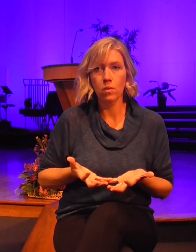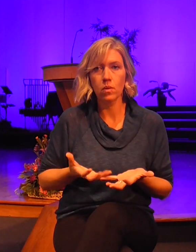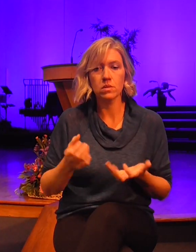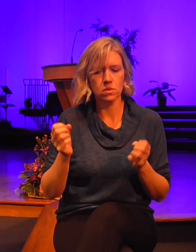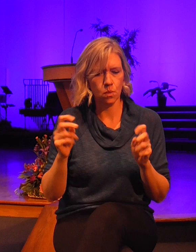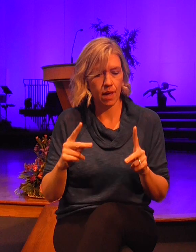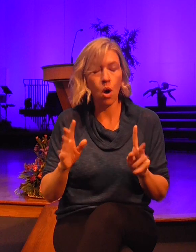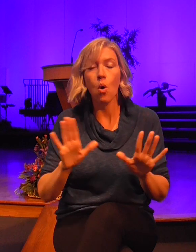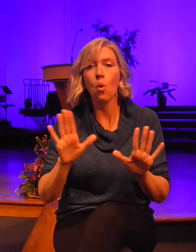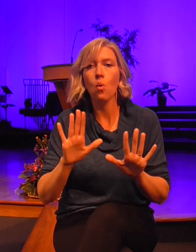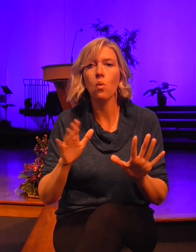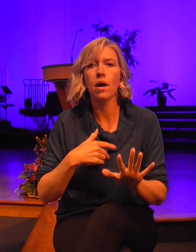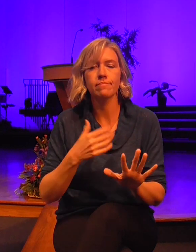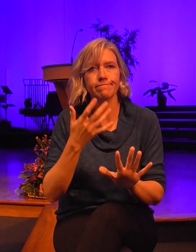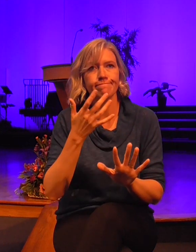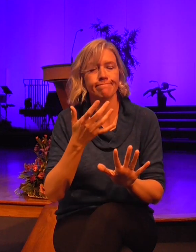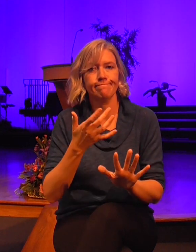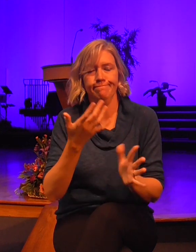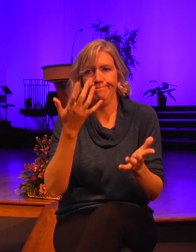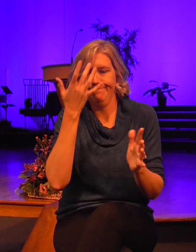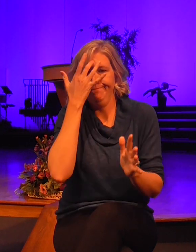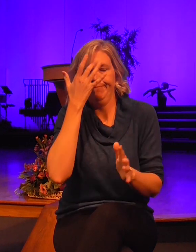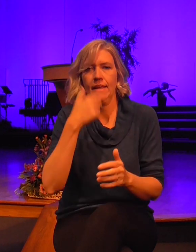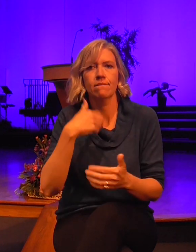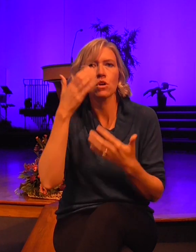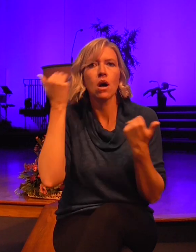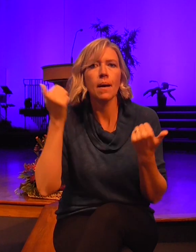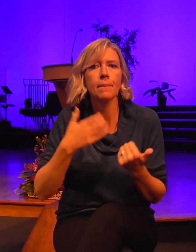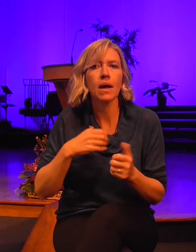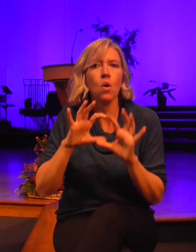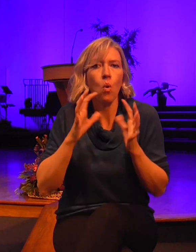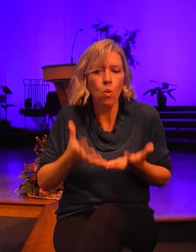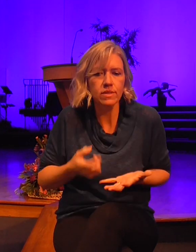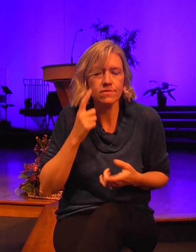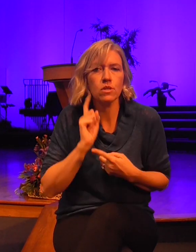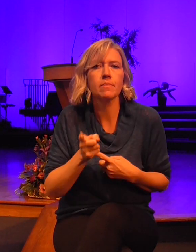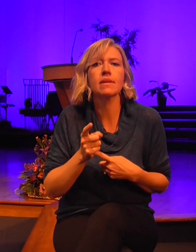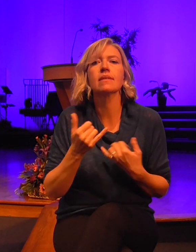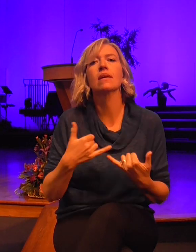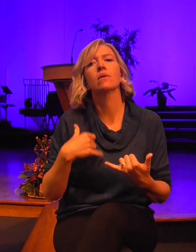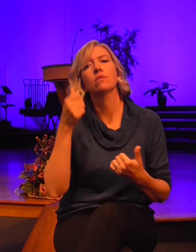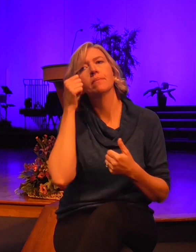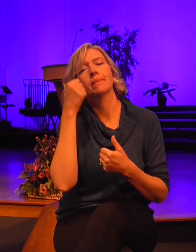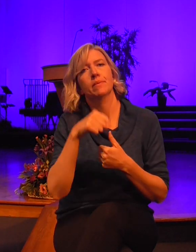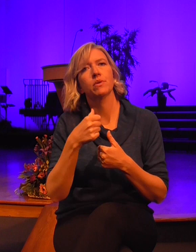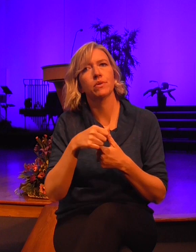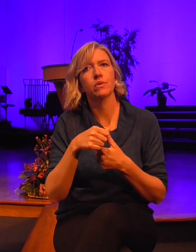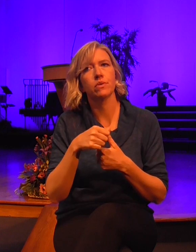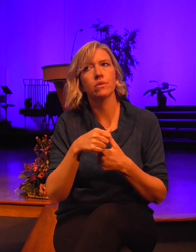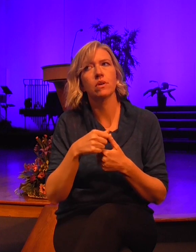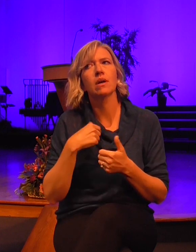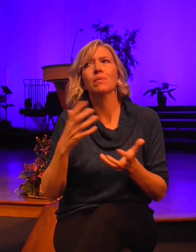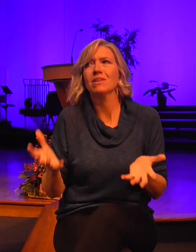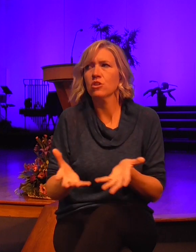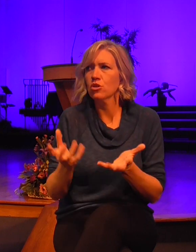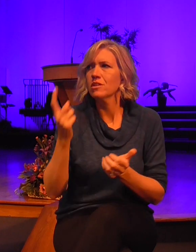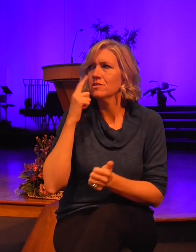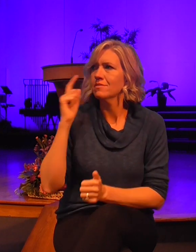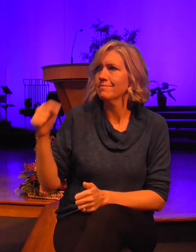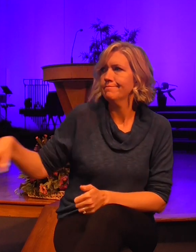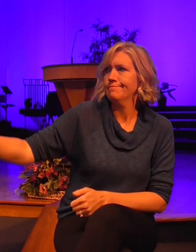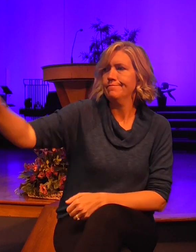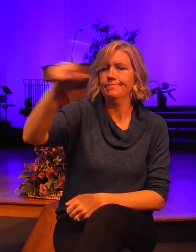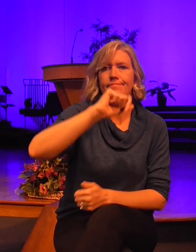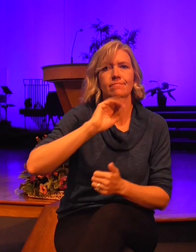oh, I forgot my wholeness for a minute. Now I remember. Now I remember. I would encourage this for all of us as